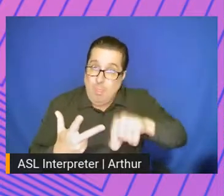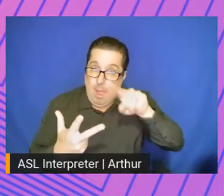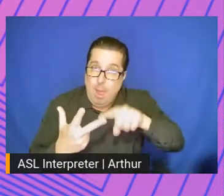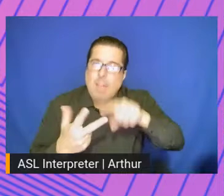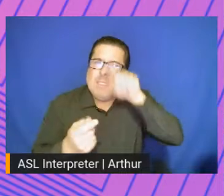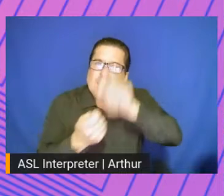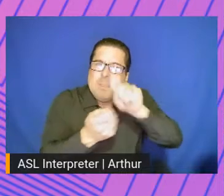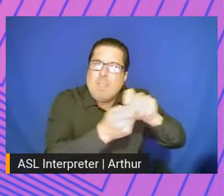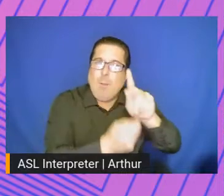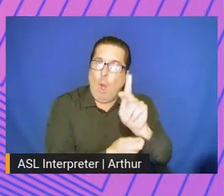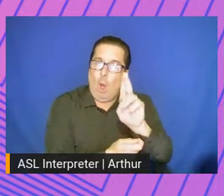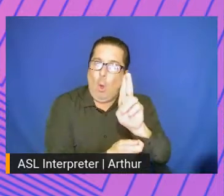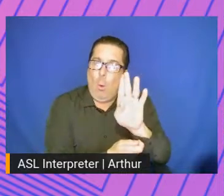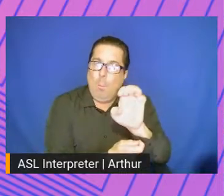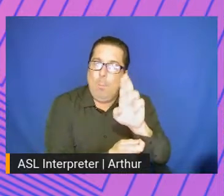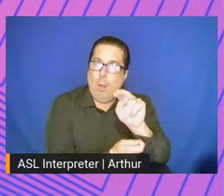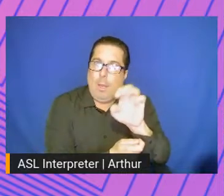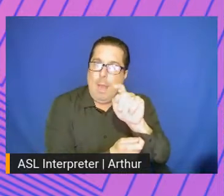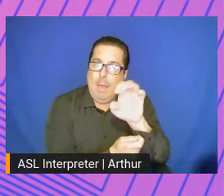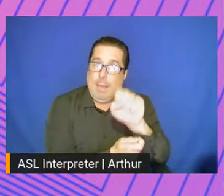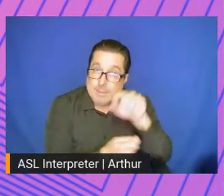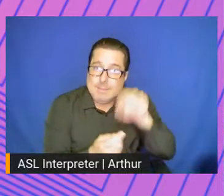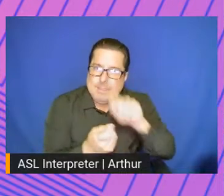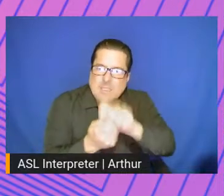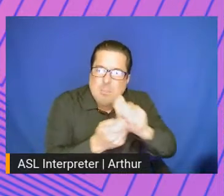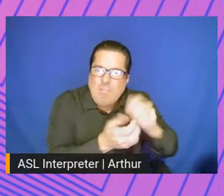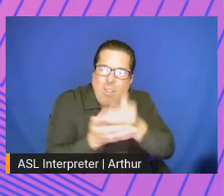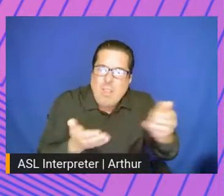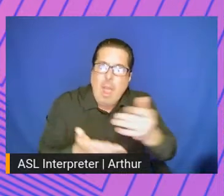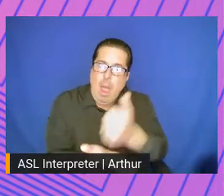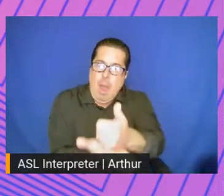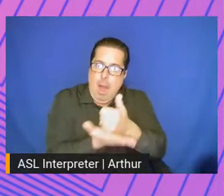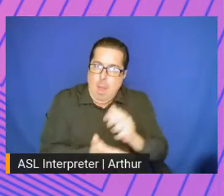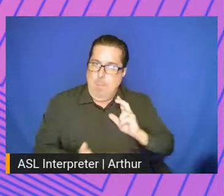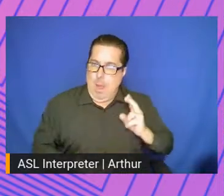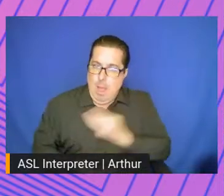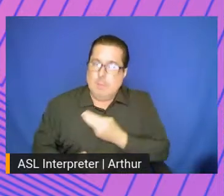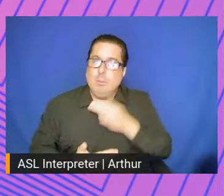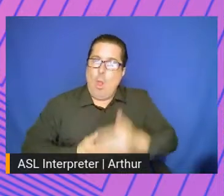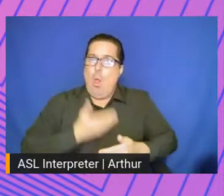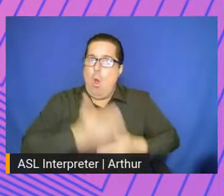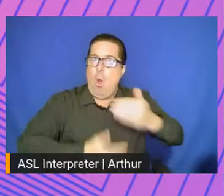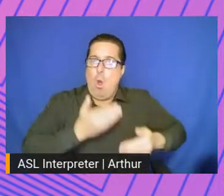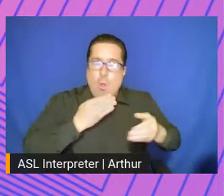specifically Kubernetes, and just different things that have been helpful to us along the way.